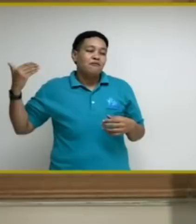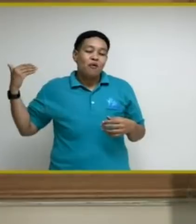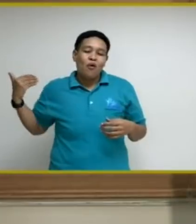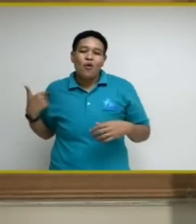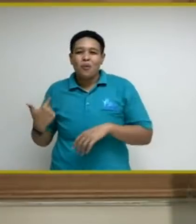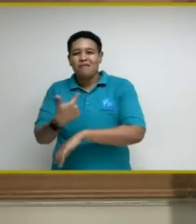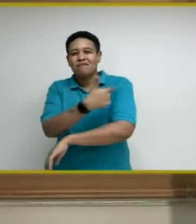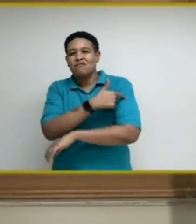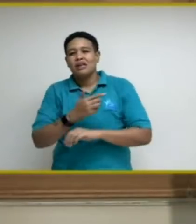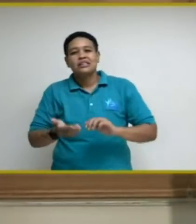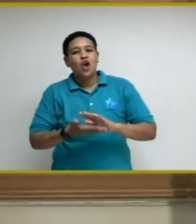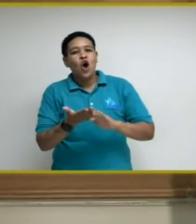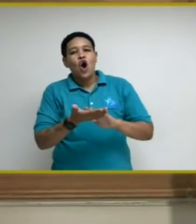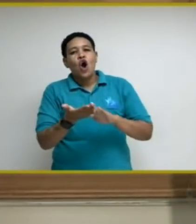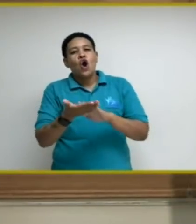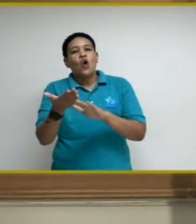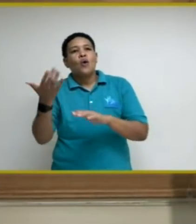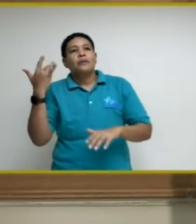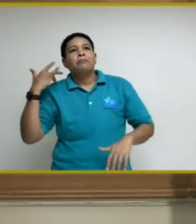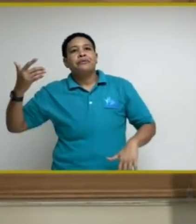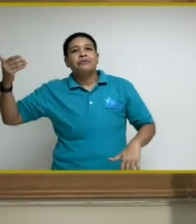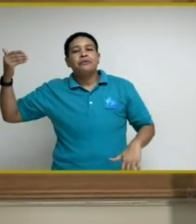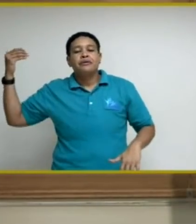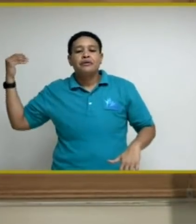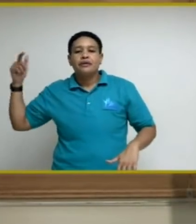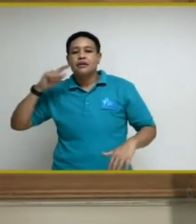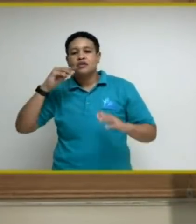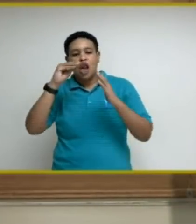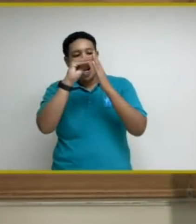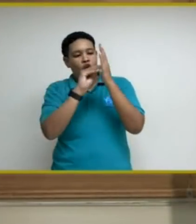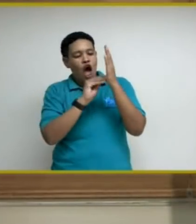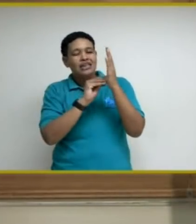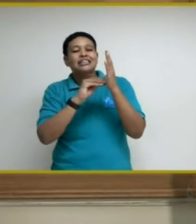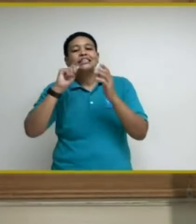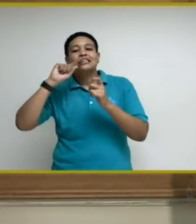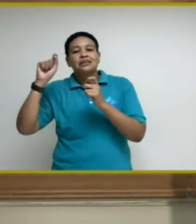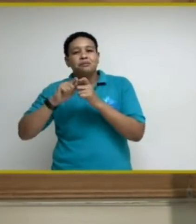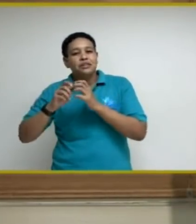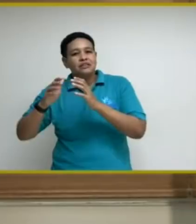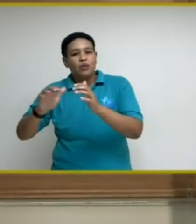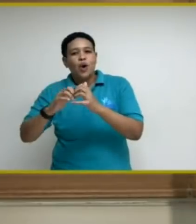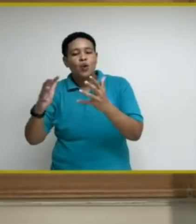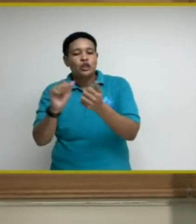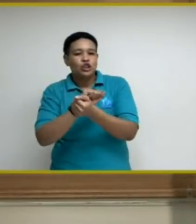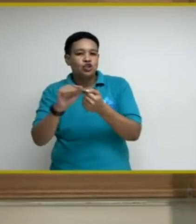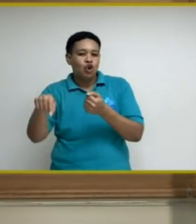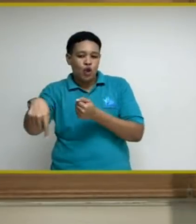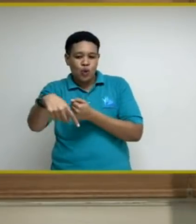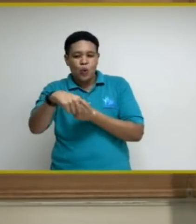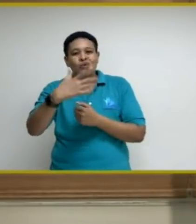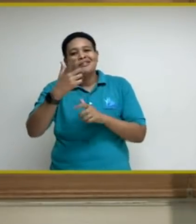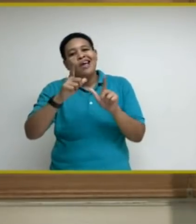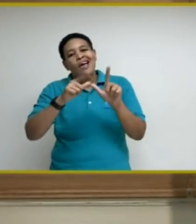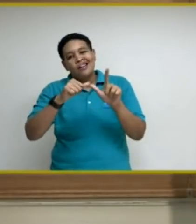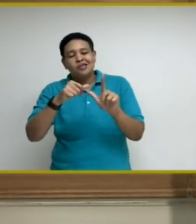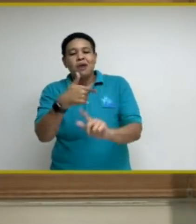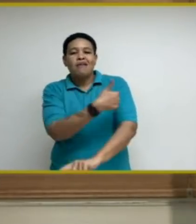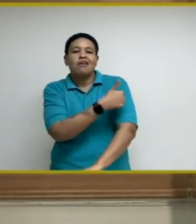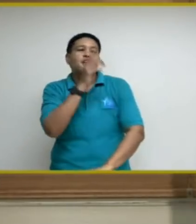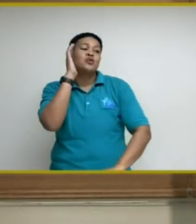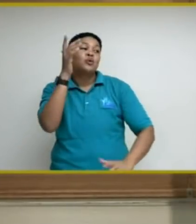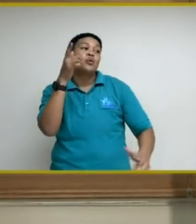vaccines on an ongoing basis. It's logged, and there's a particular way to destroy, which will take